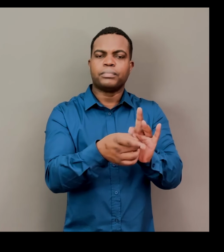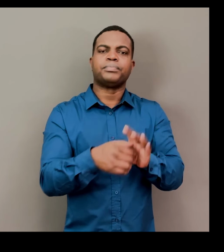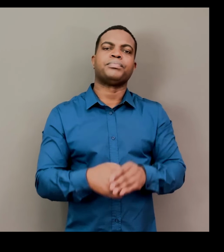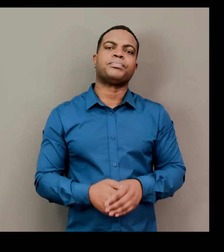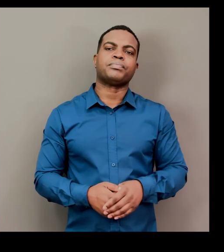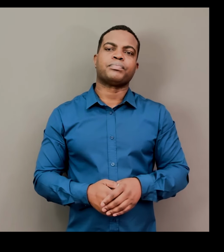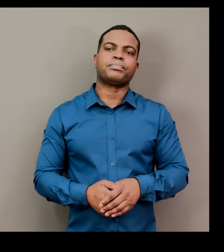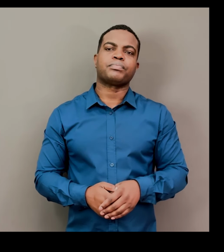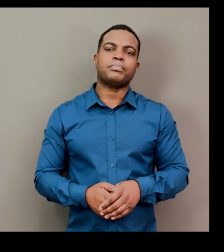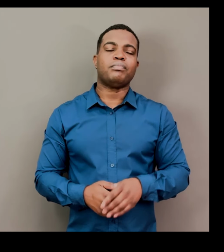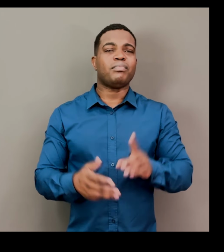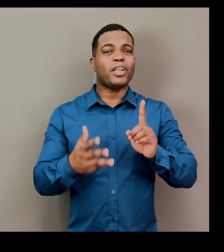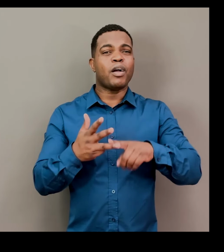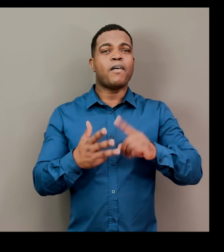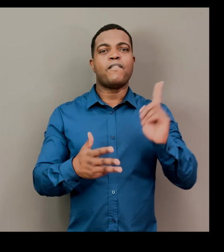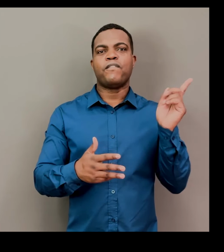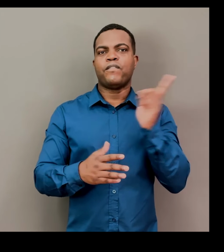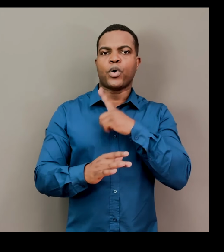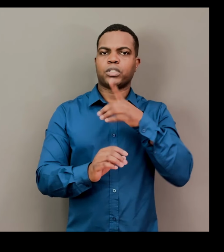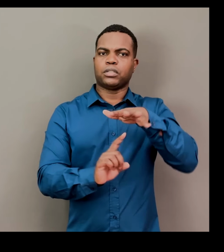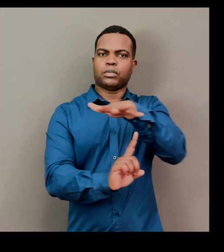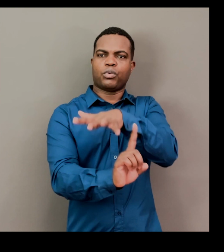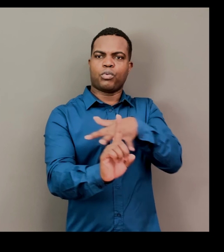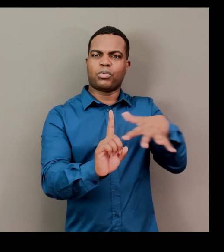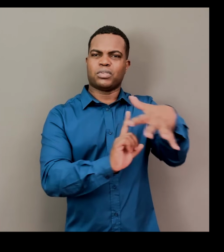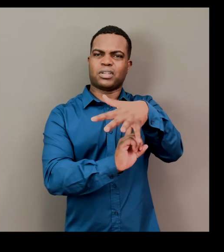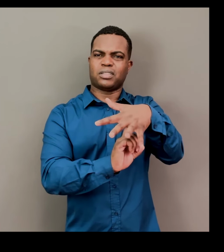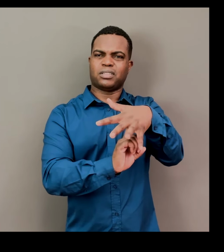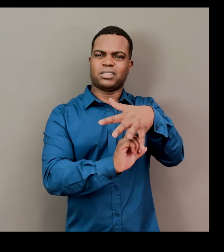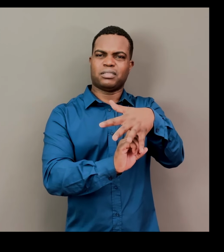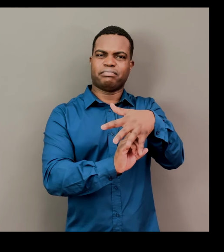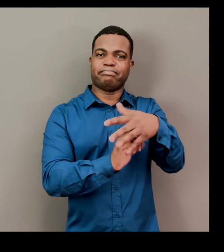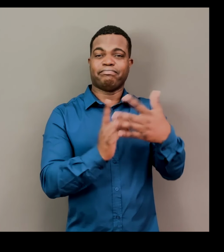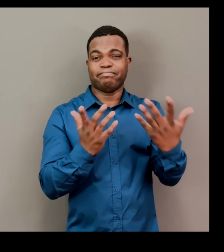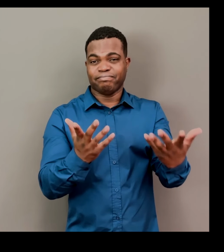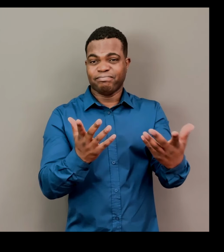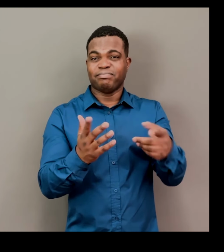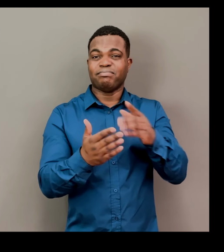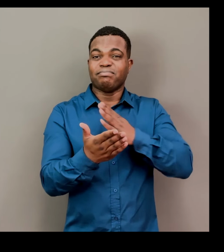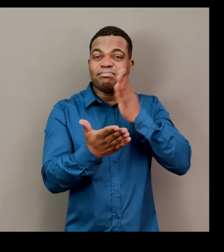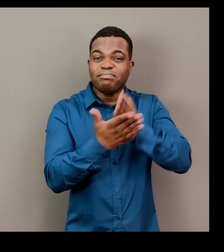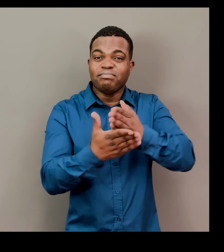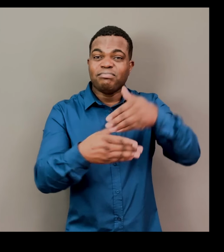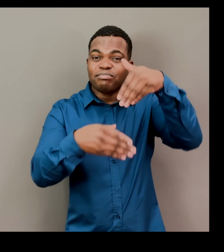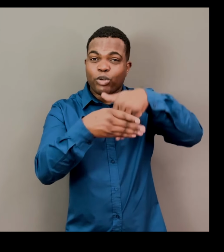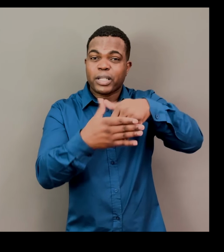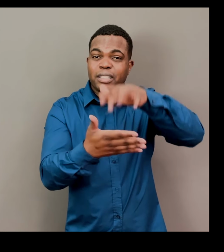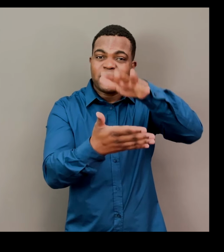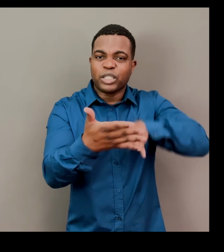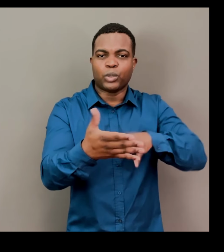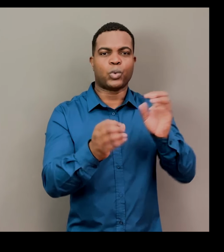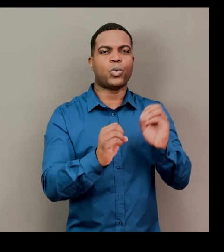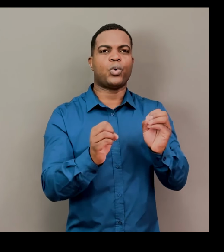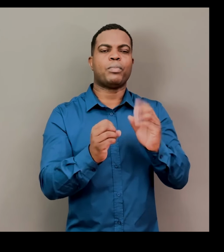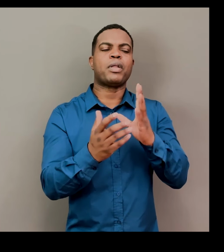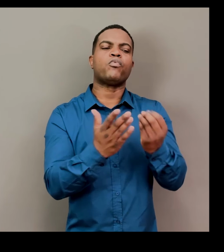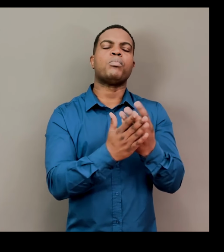The fourth one is false context, when genuine content is shared with false contextual